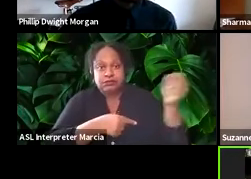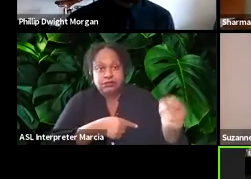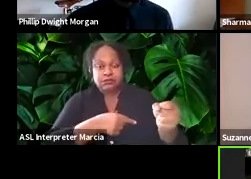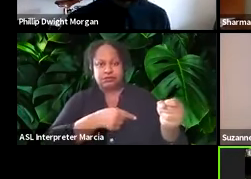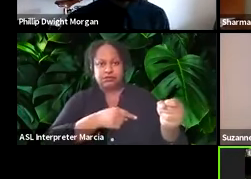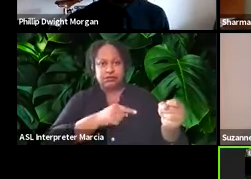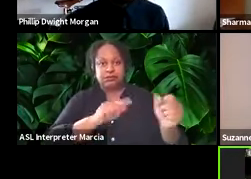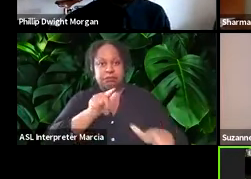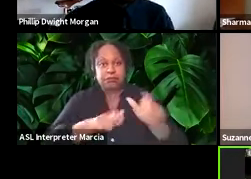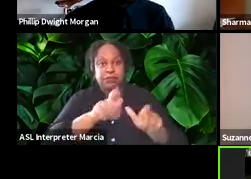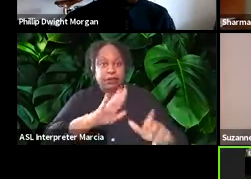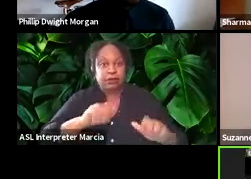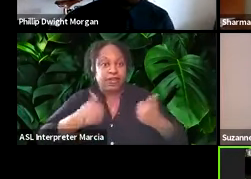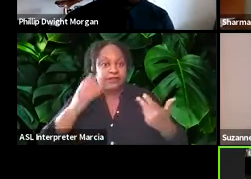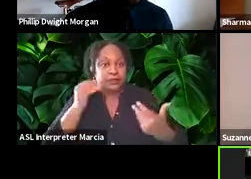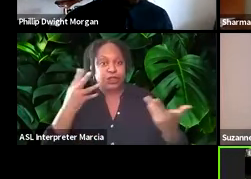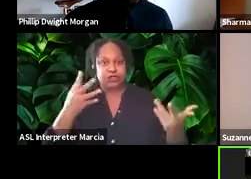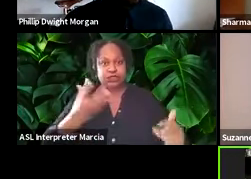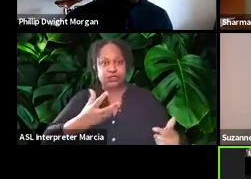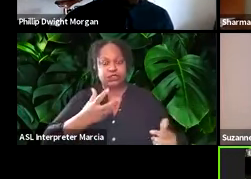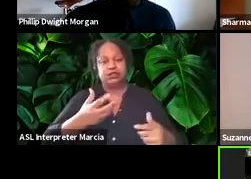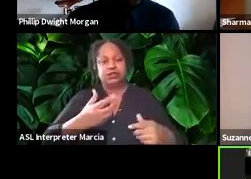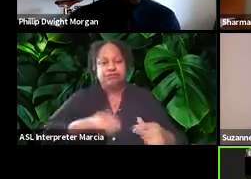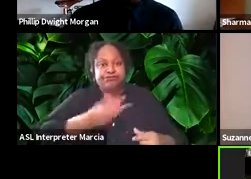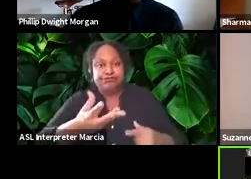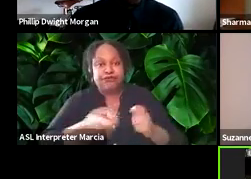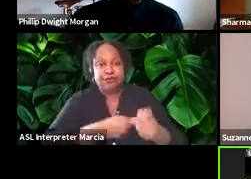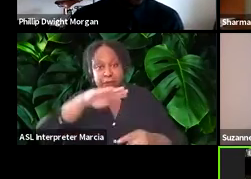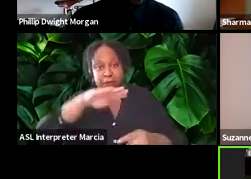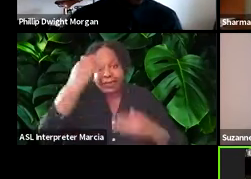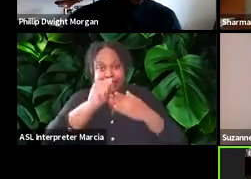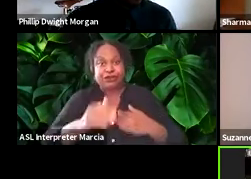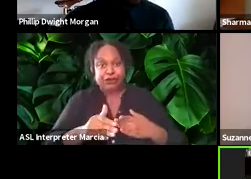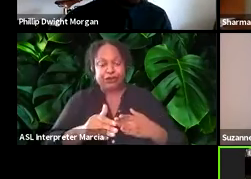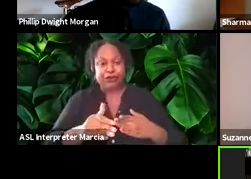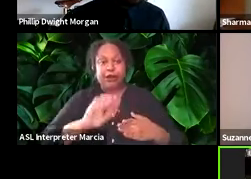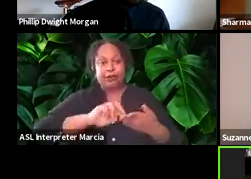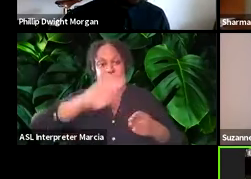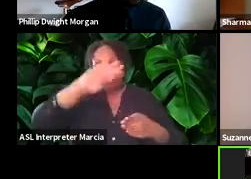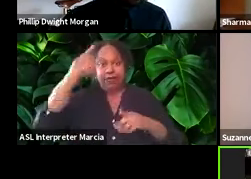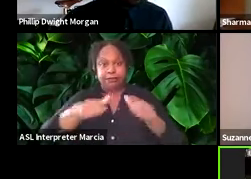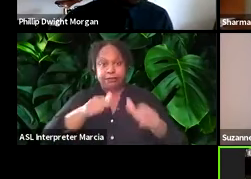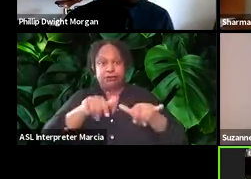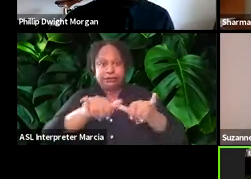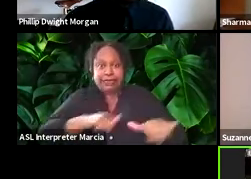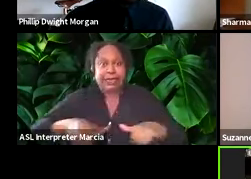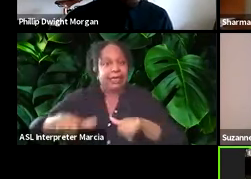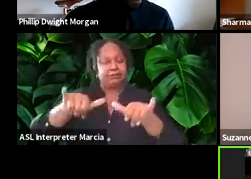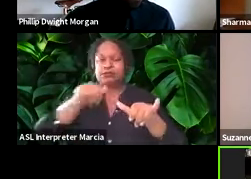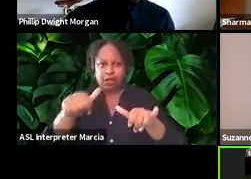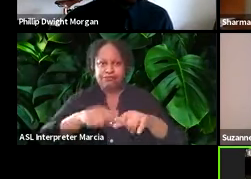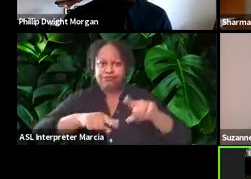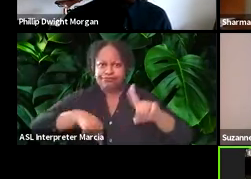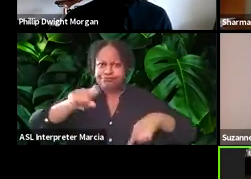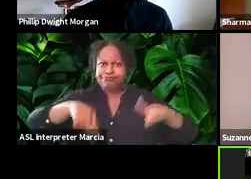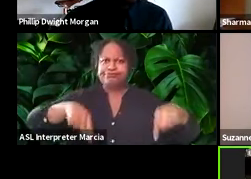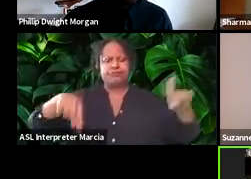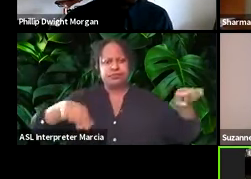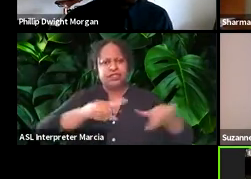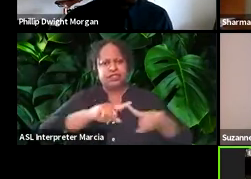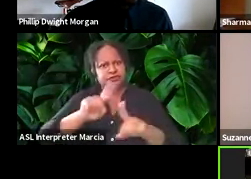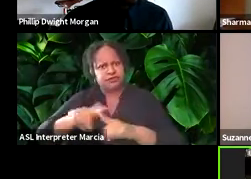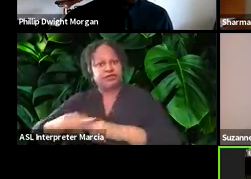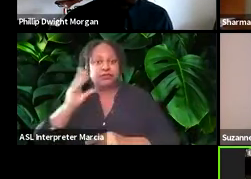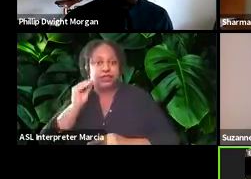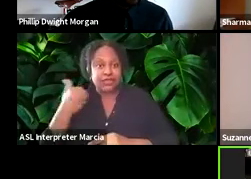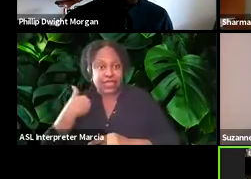and the stories that come out from our Black leaders, we are not a monolith as Black people. We have different experiences, but we